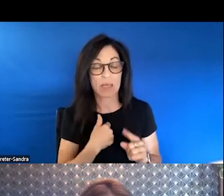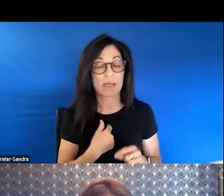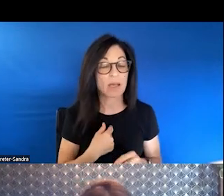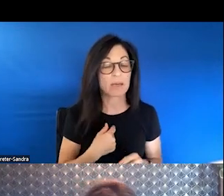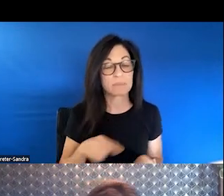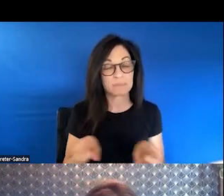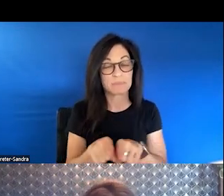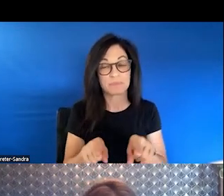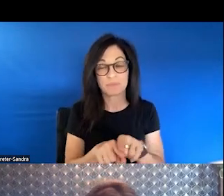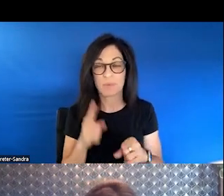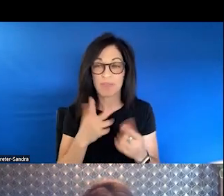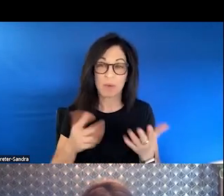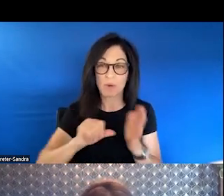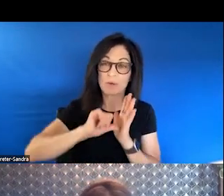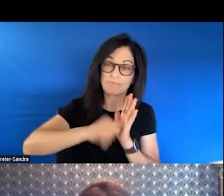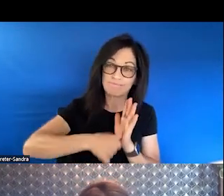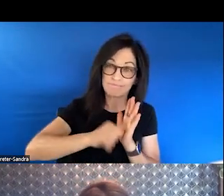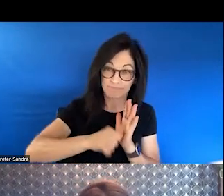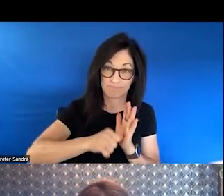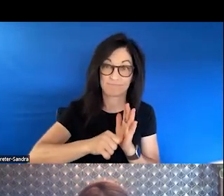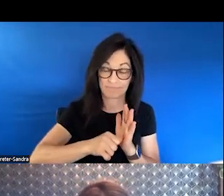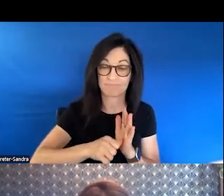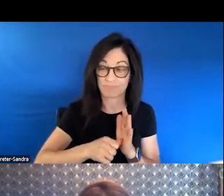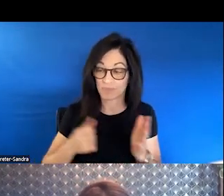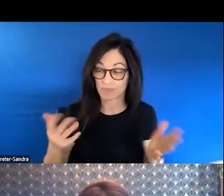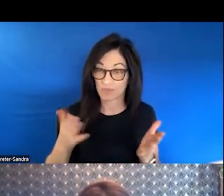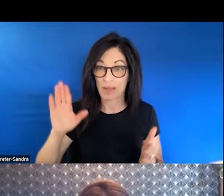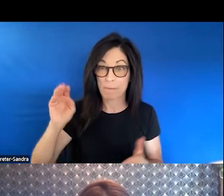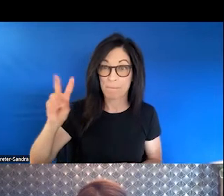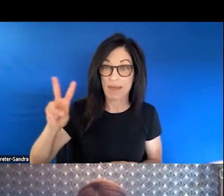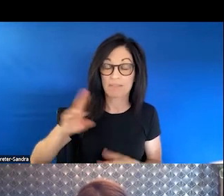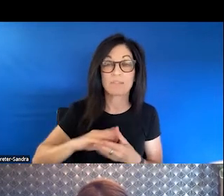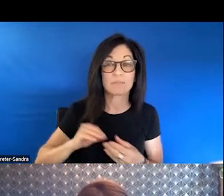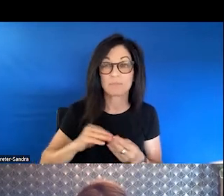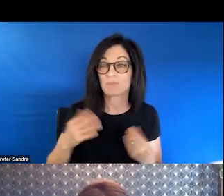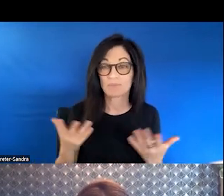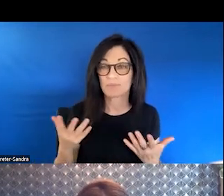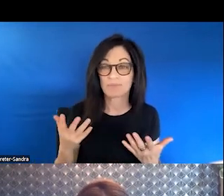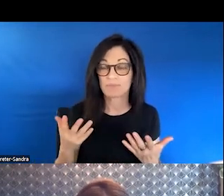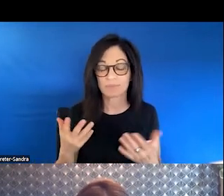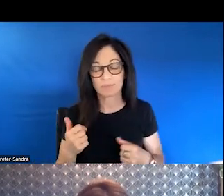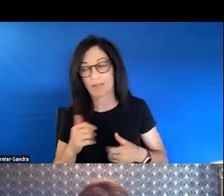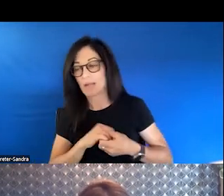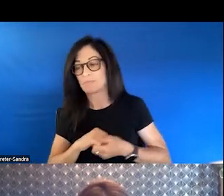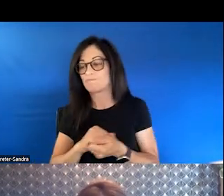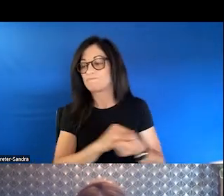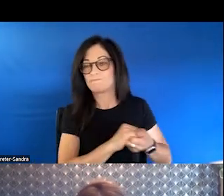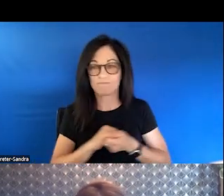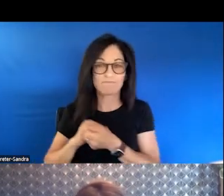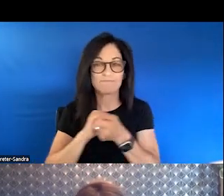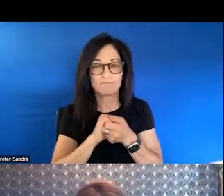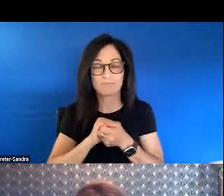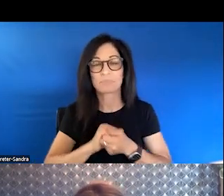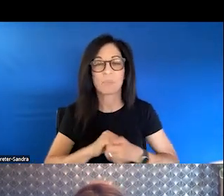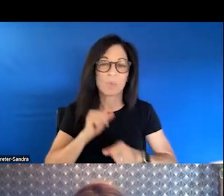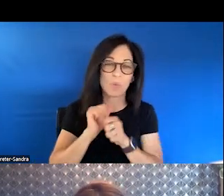to underline, underscore, and highlight that Bev shared is really the collaborative nature of